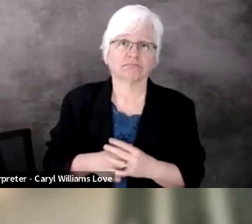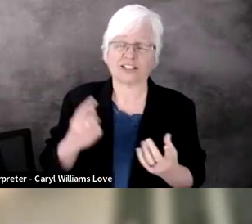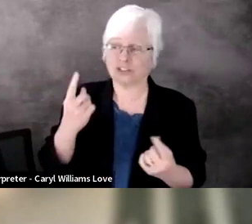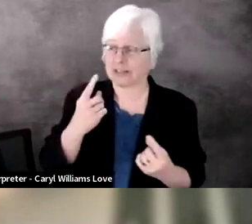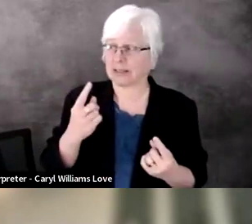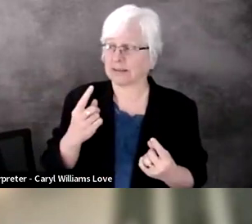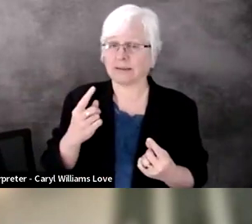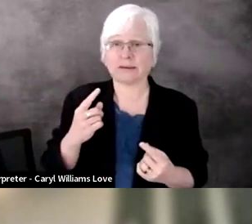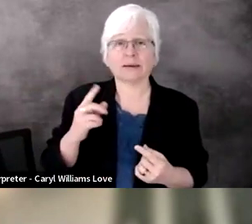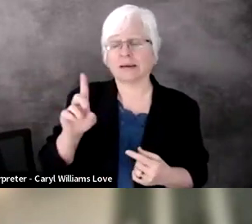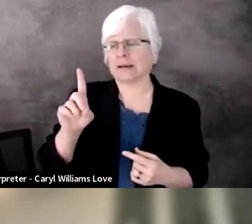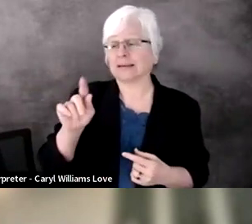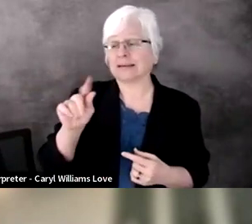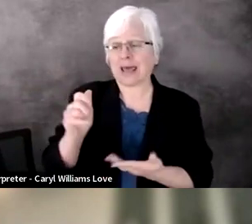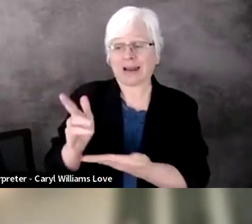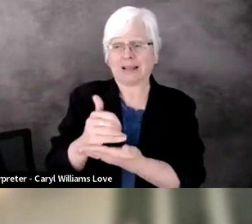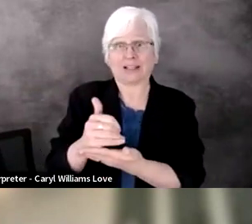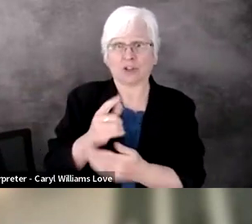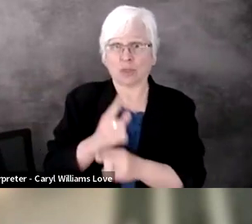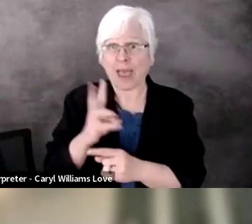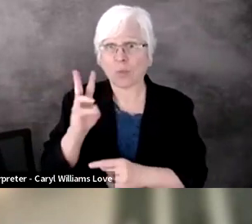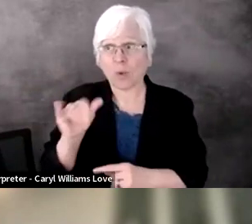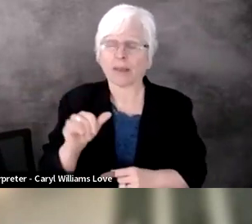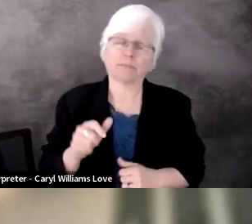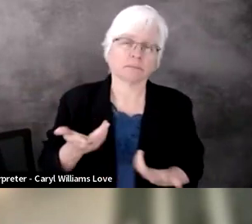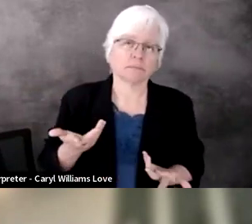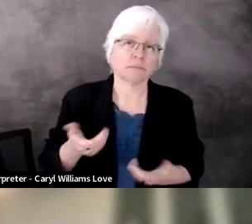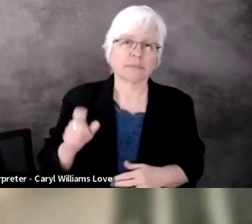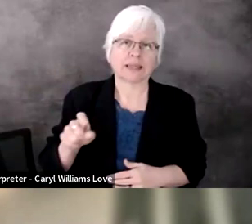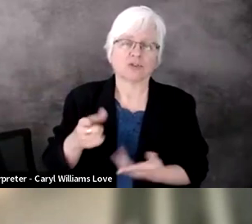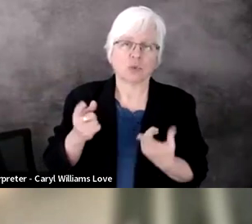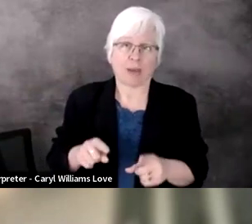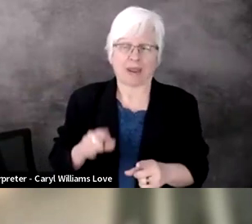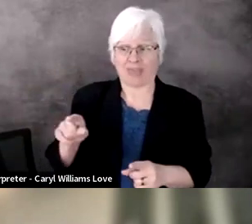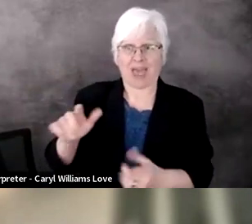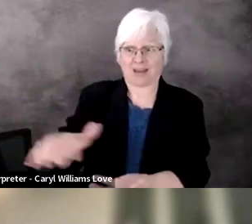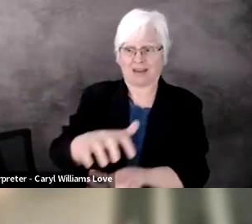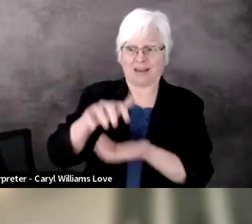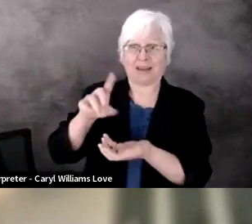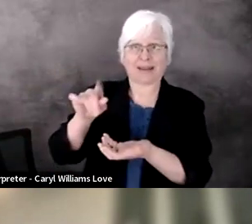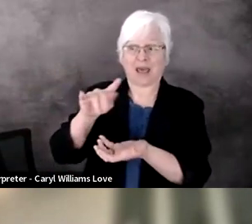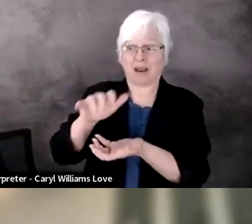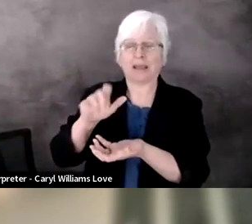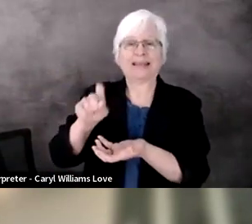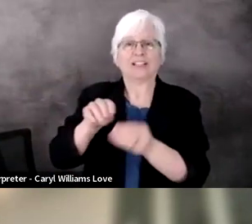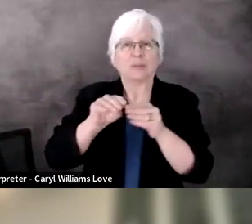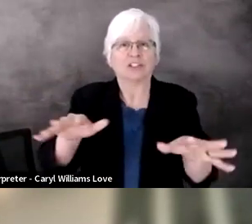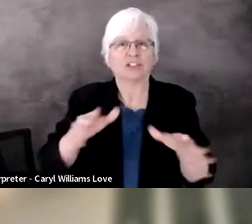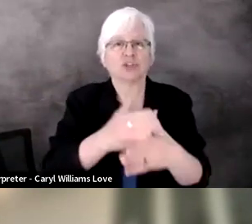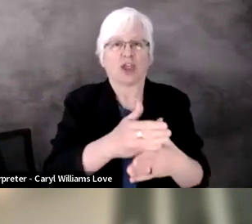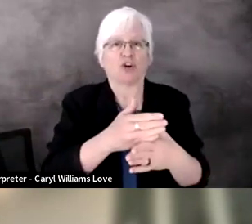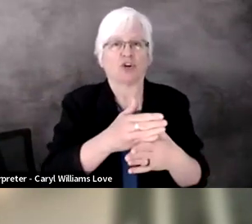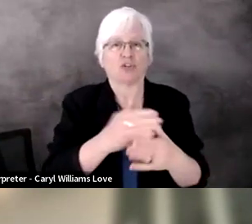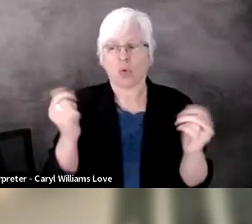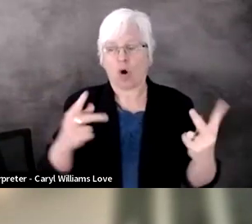data collection in the right way needs to happen and to be shared, and to be shared so that everybody's getting a look